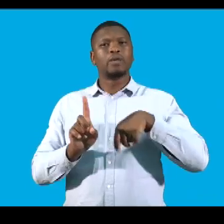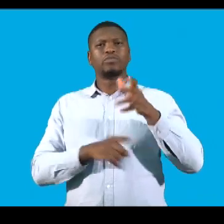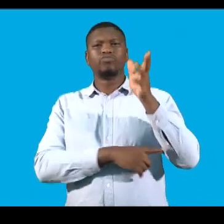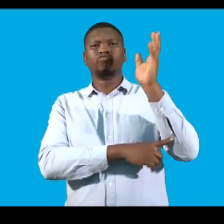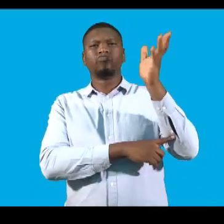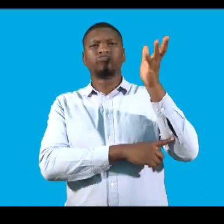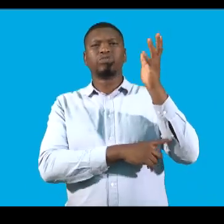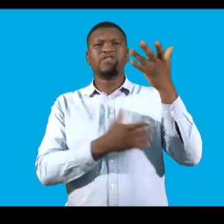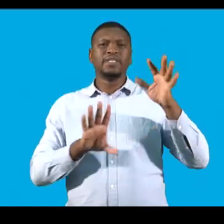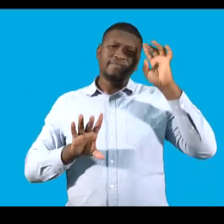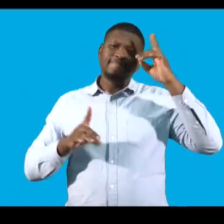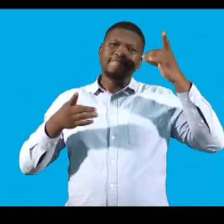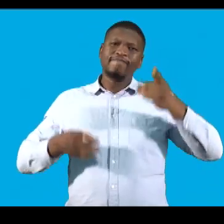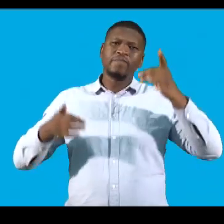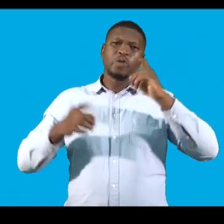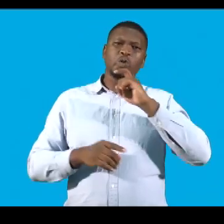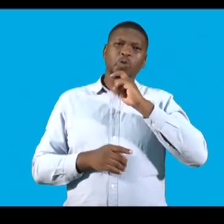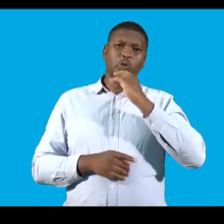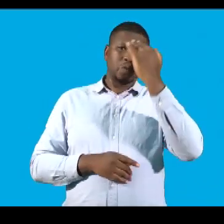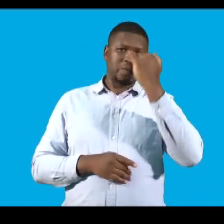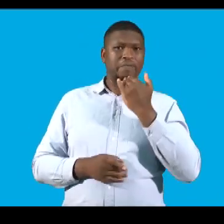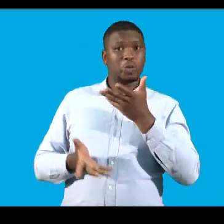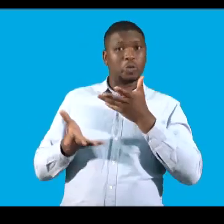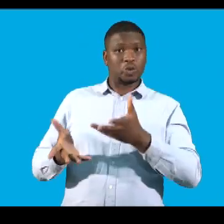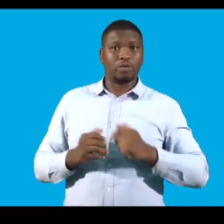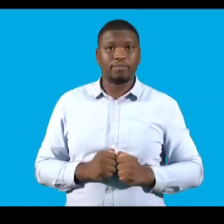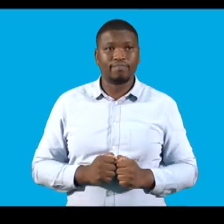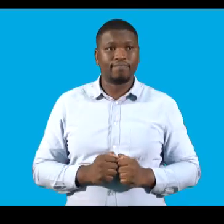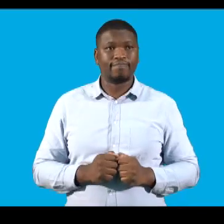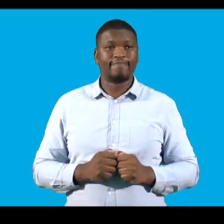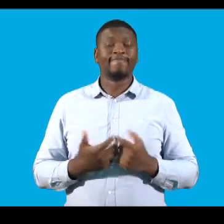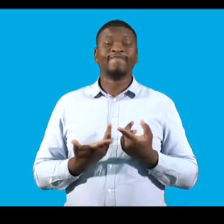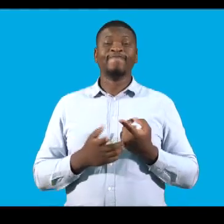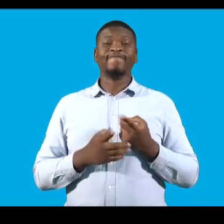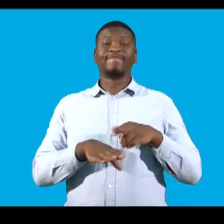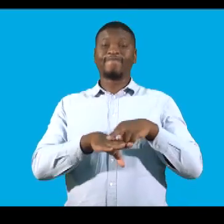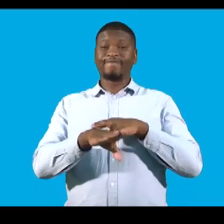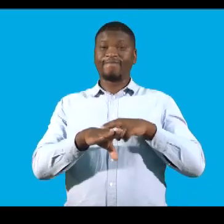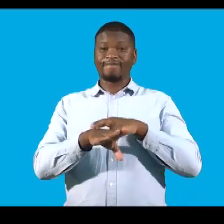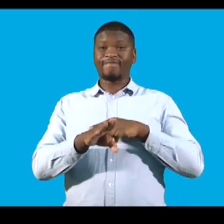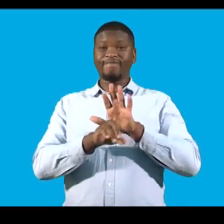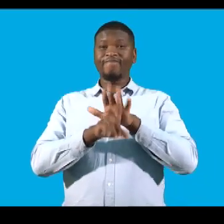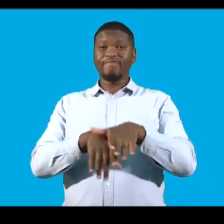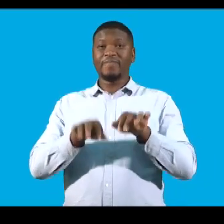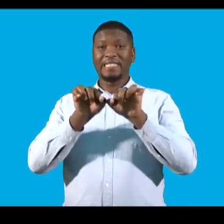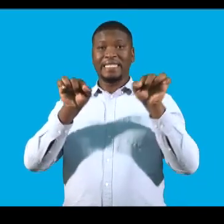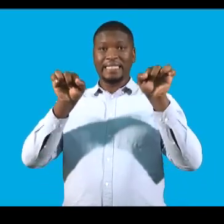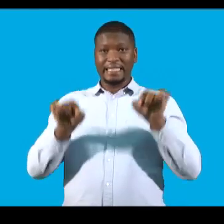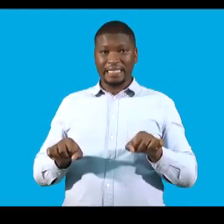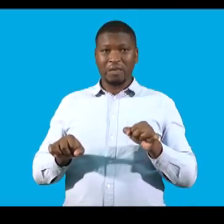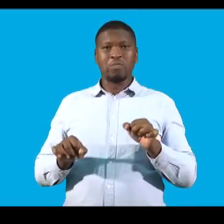speaker decided to use that specific image. The apartheid system is compared